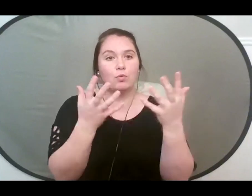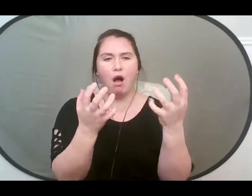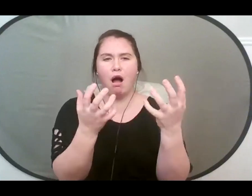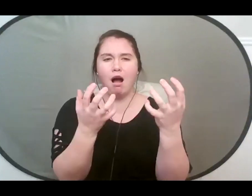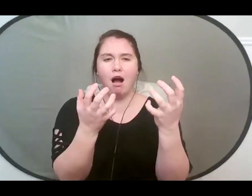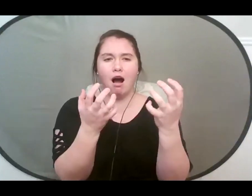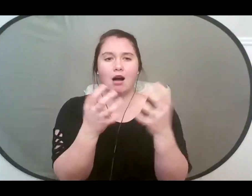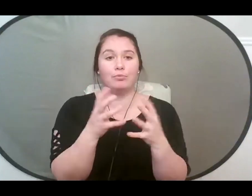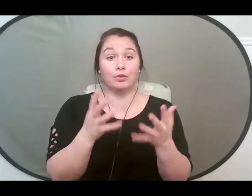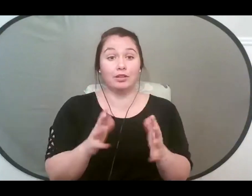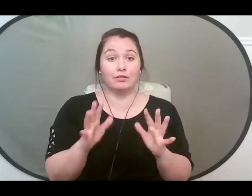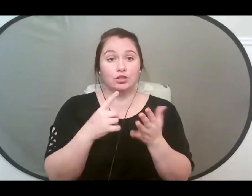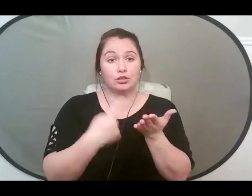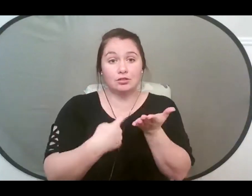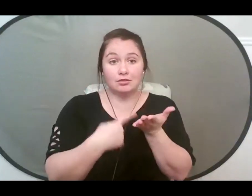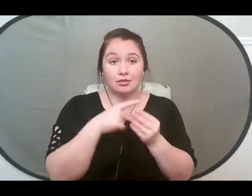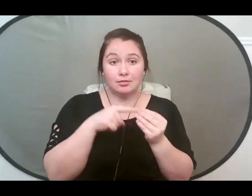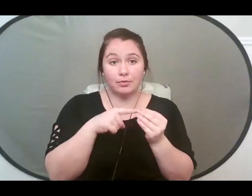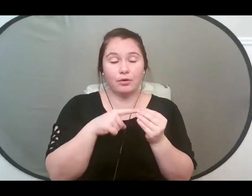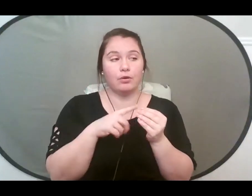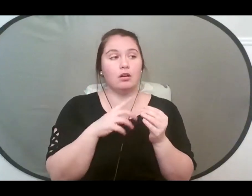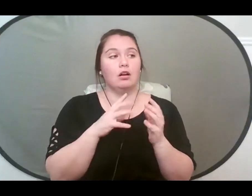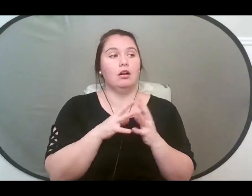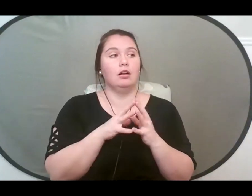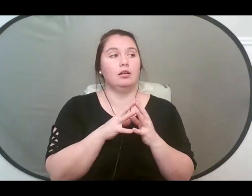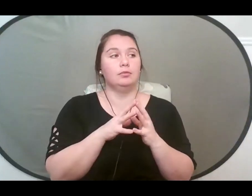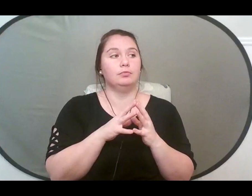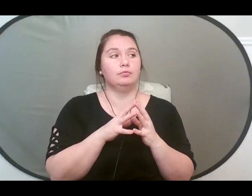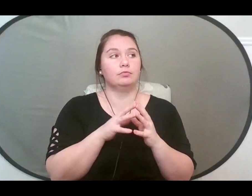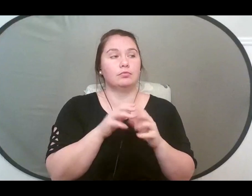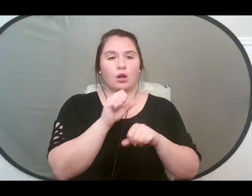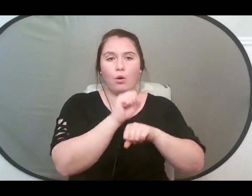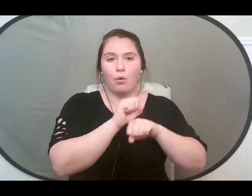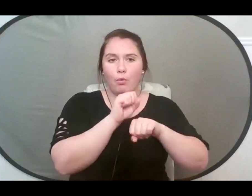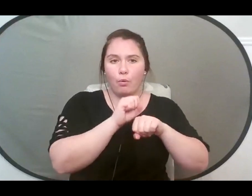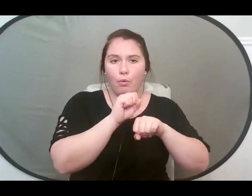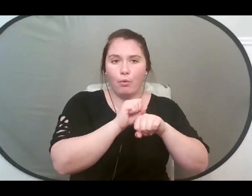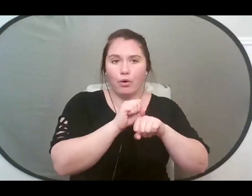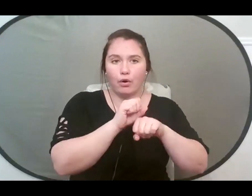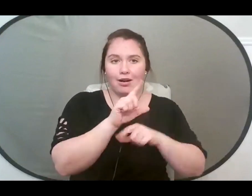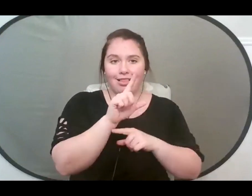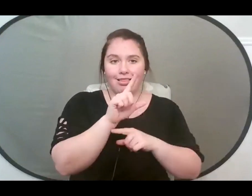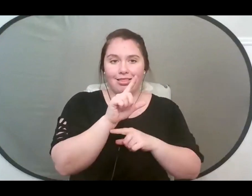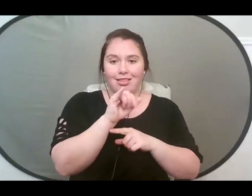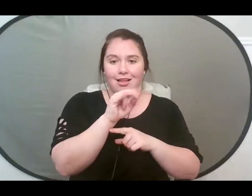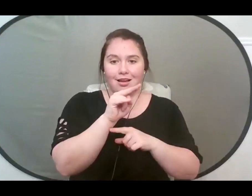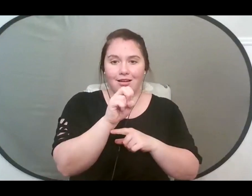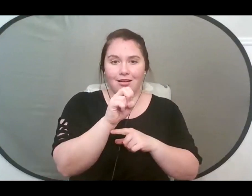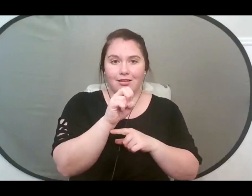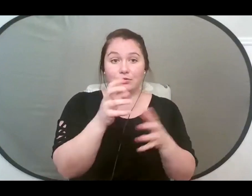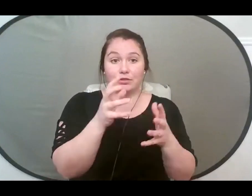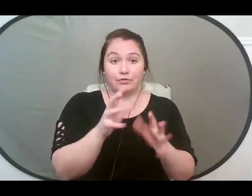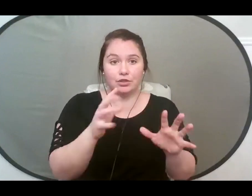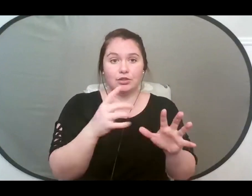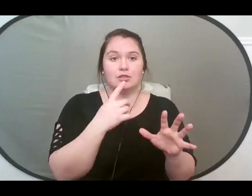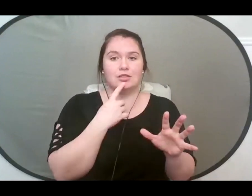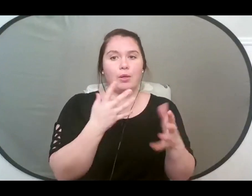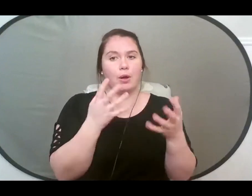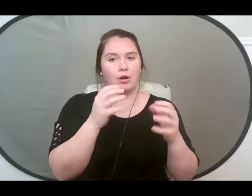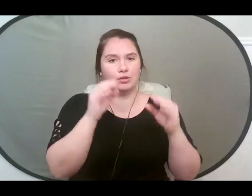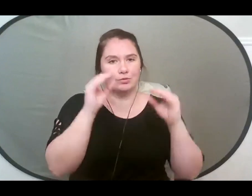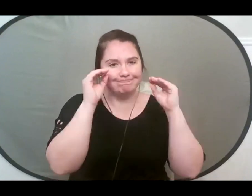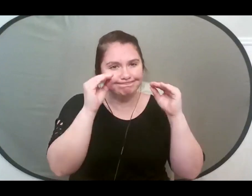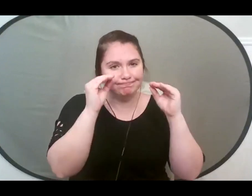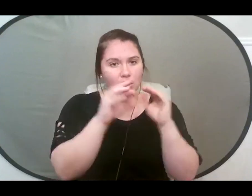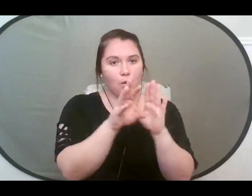talk about some things. The word align came up a lot, to align the way that they want to teach at Waco